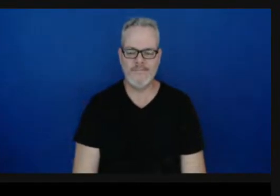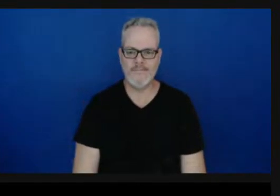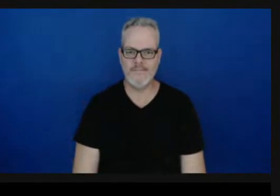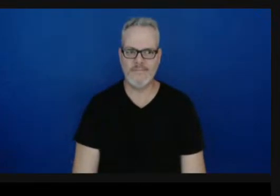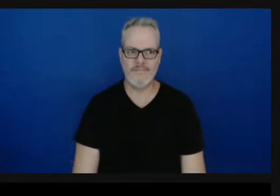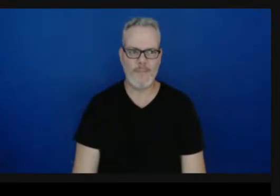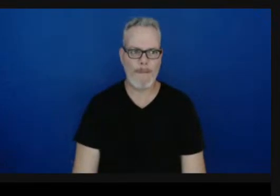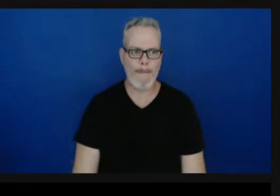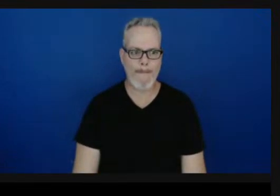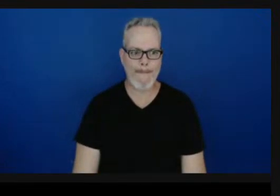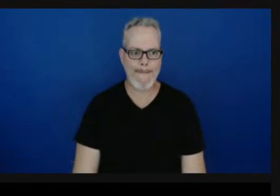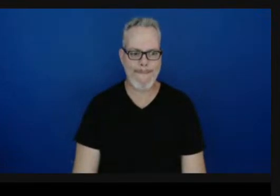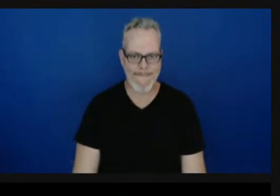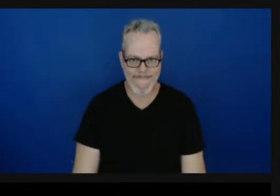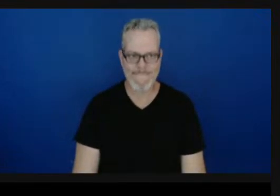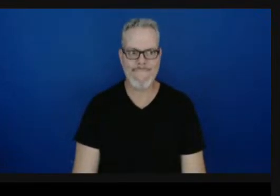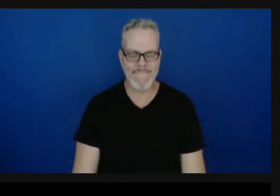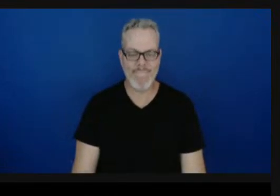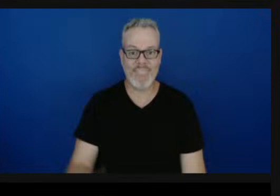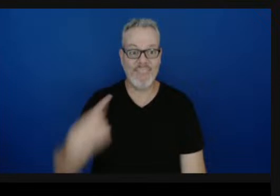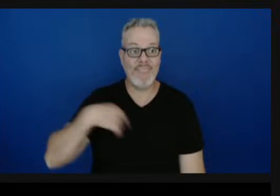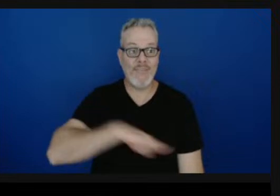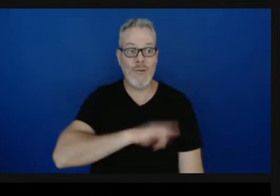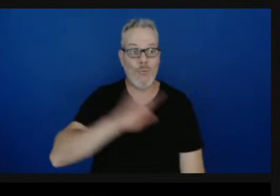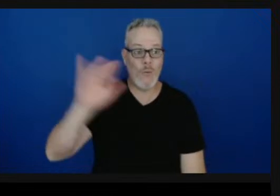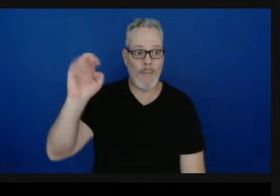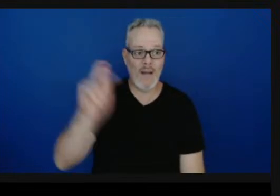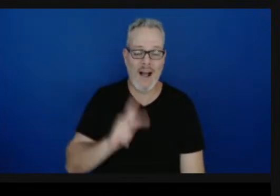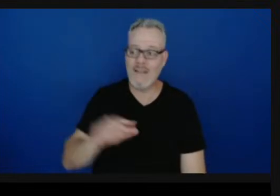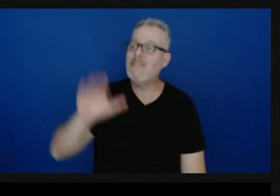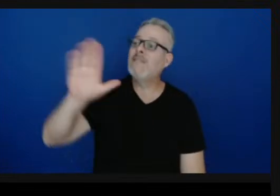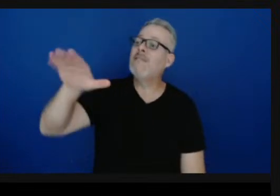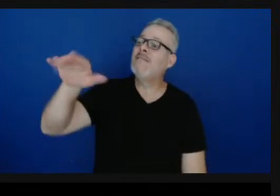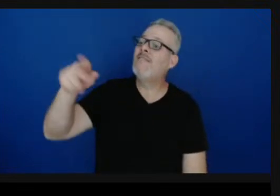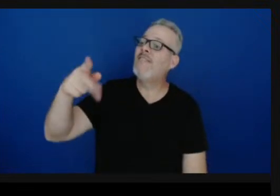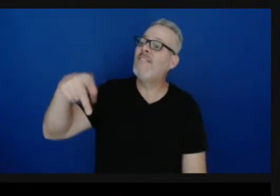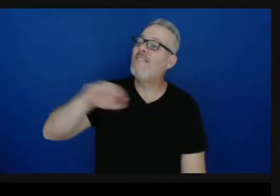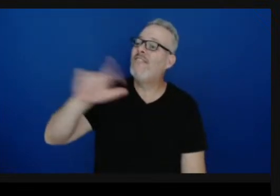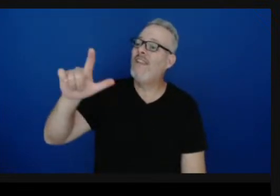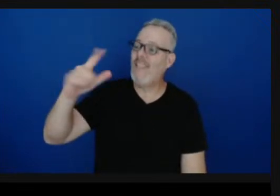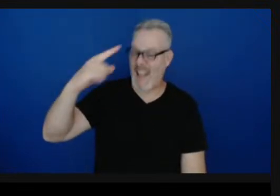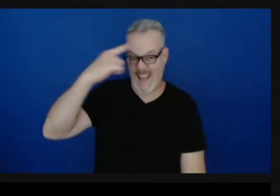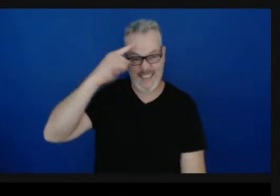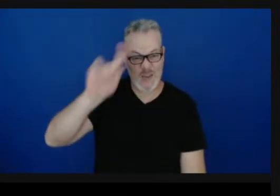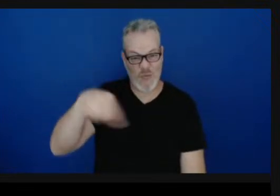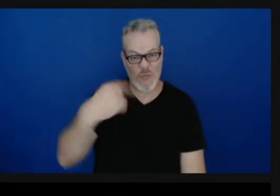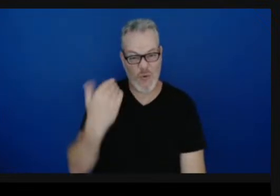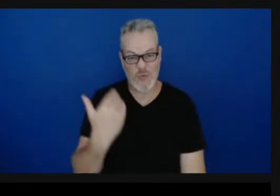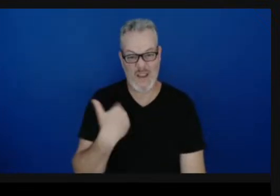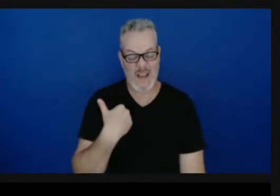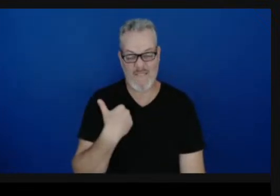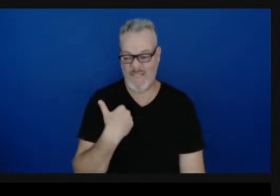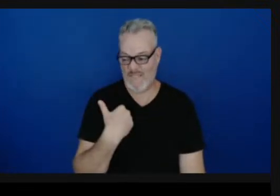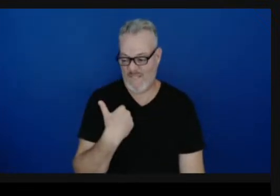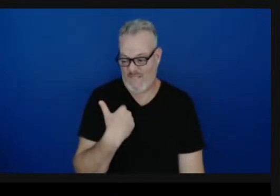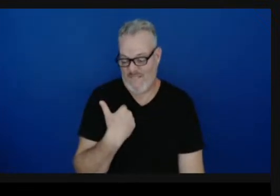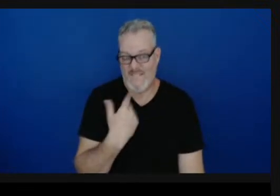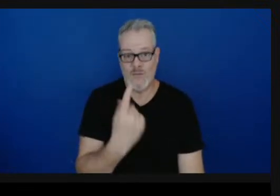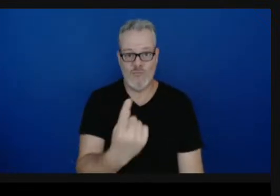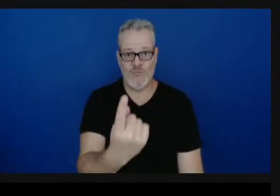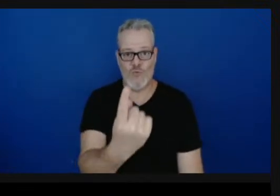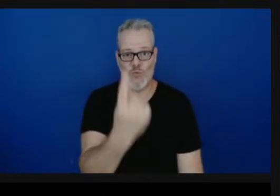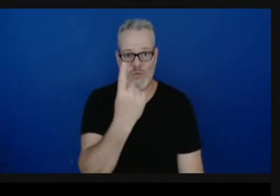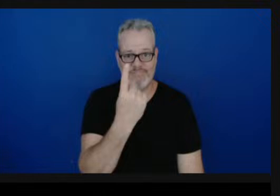All right. We're back. Hey, Phil, I think we really only got one question